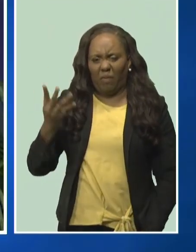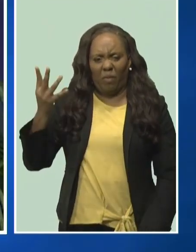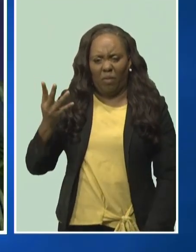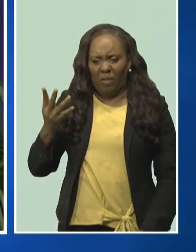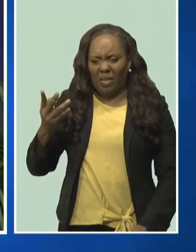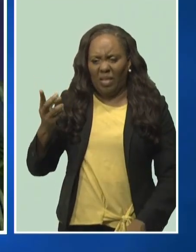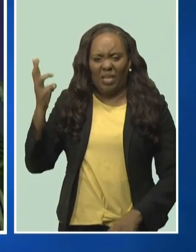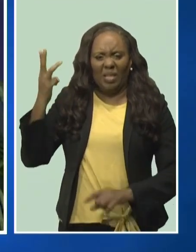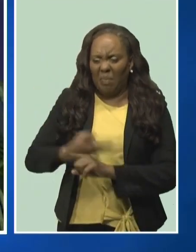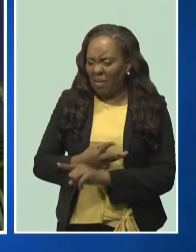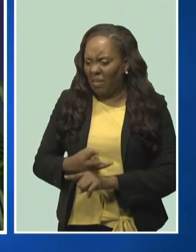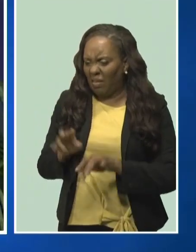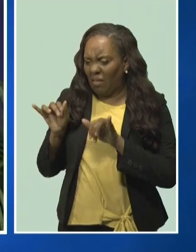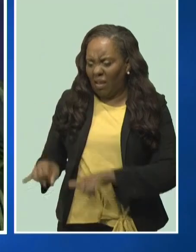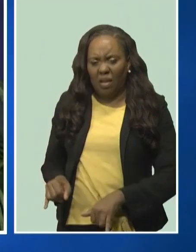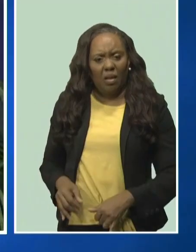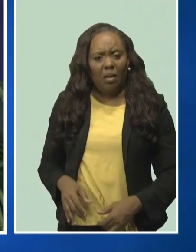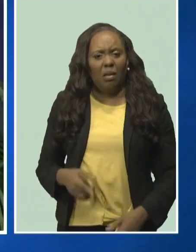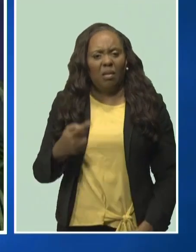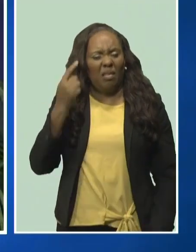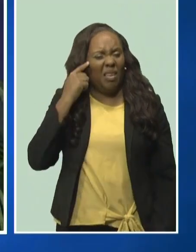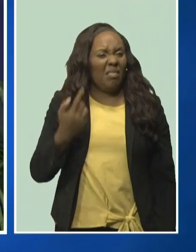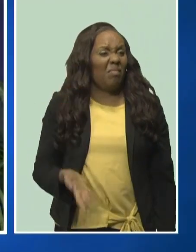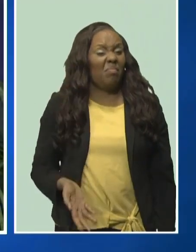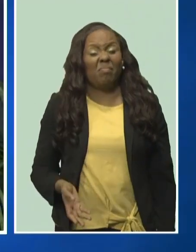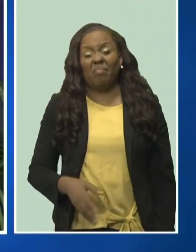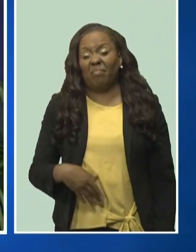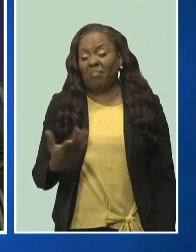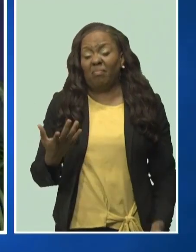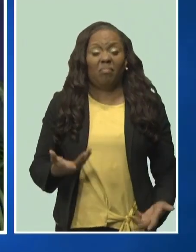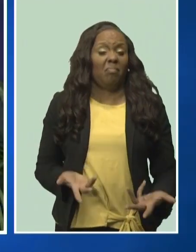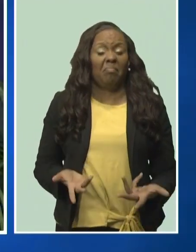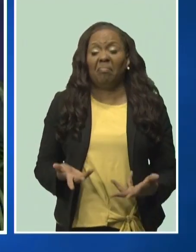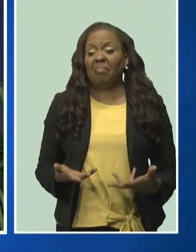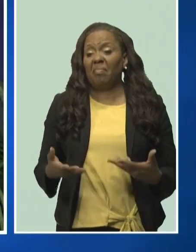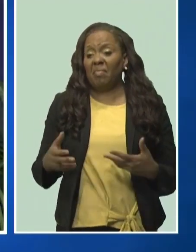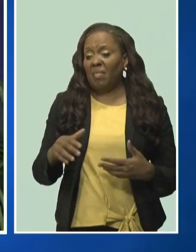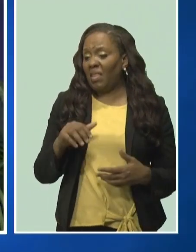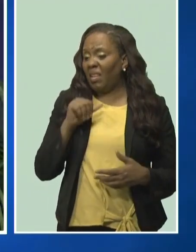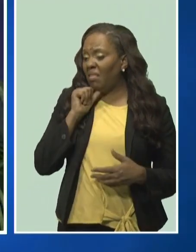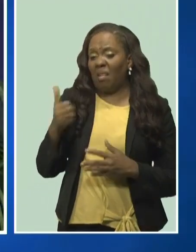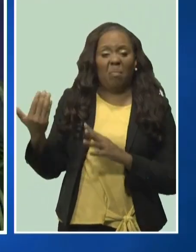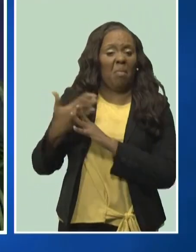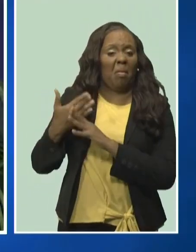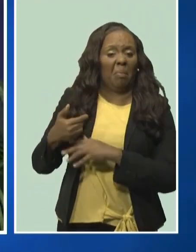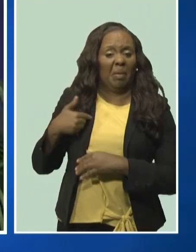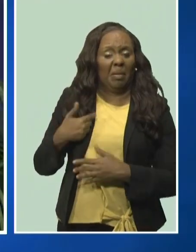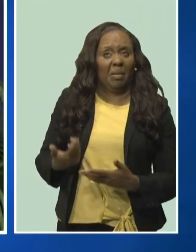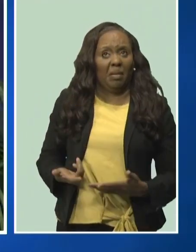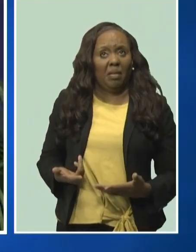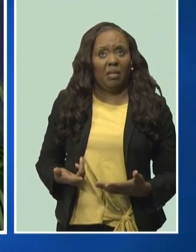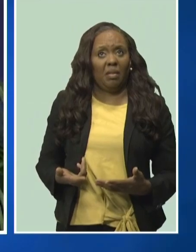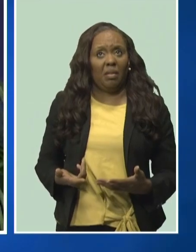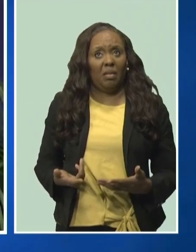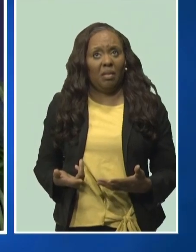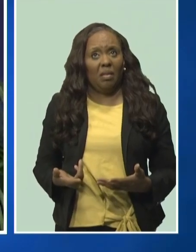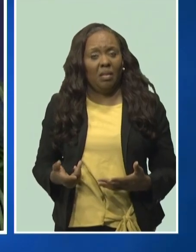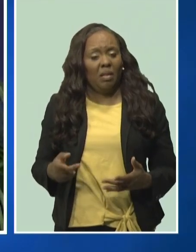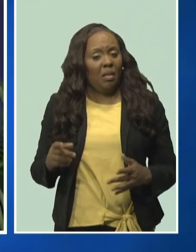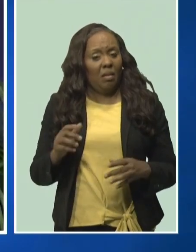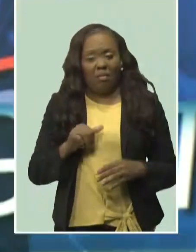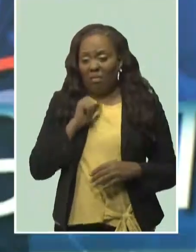may not trouble you. You may go home easy, and sleep the night, and it don't register for